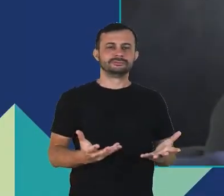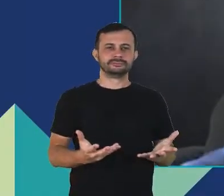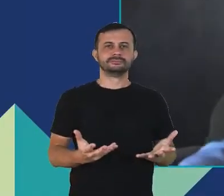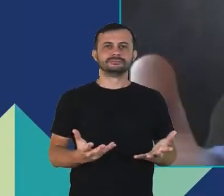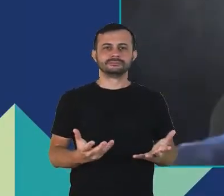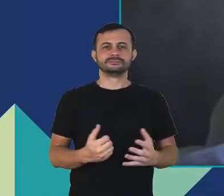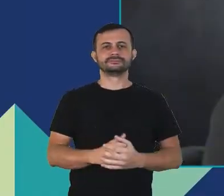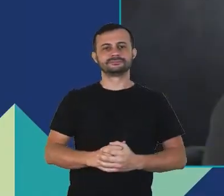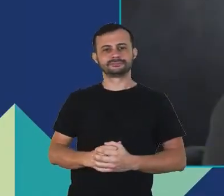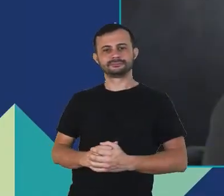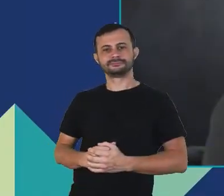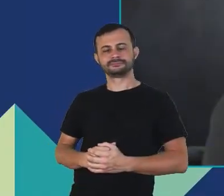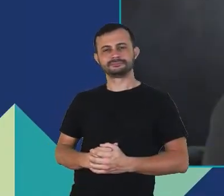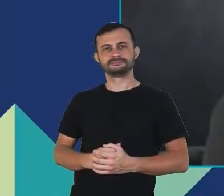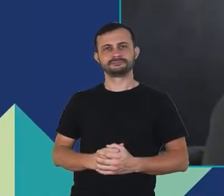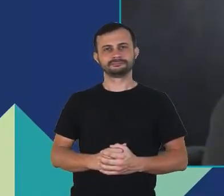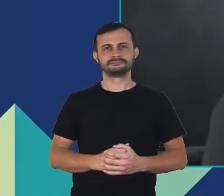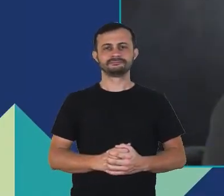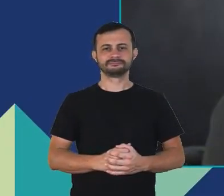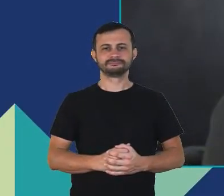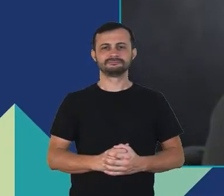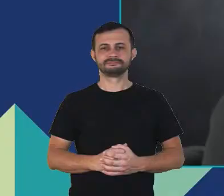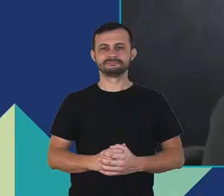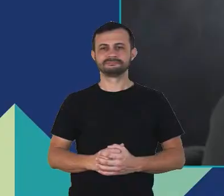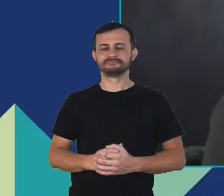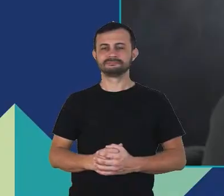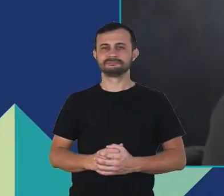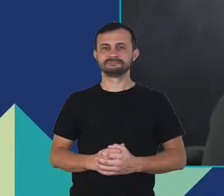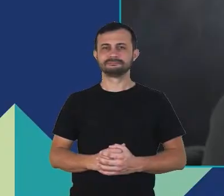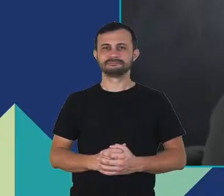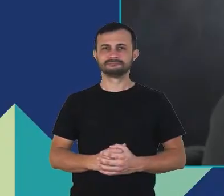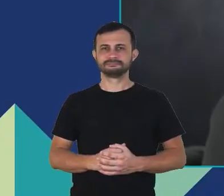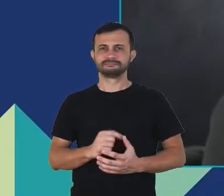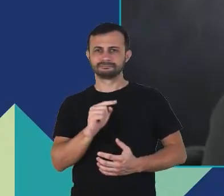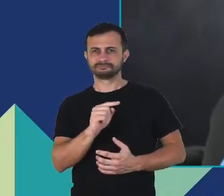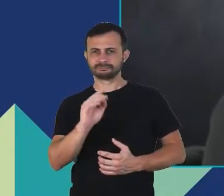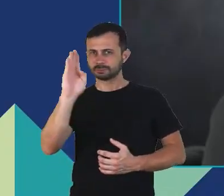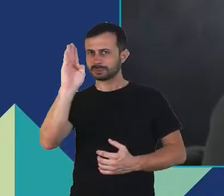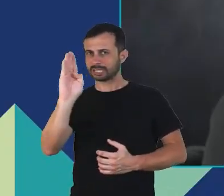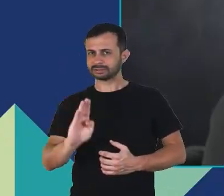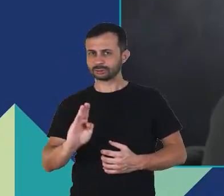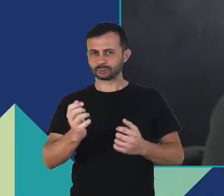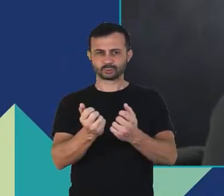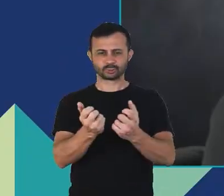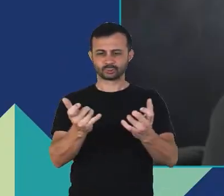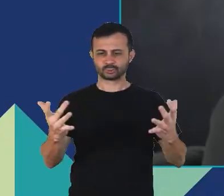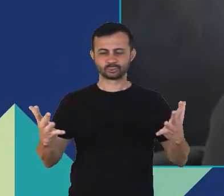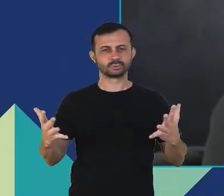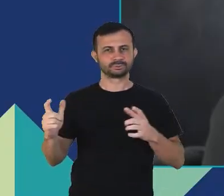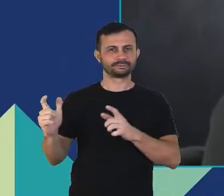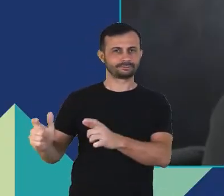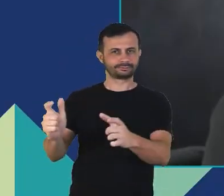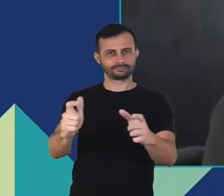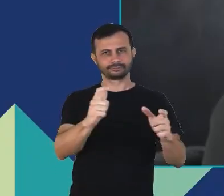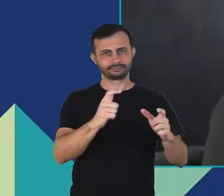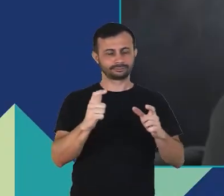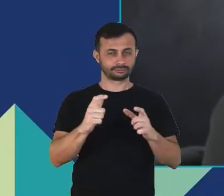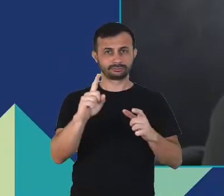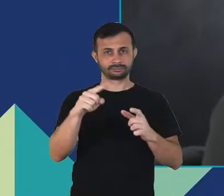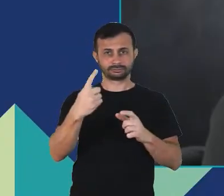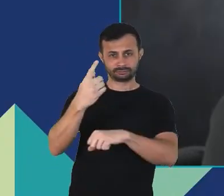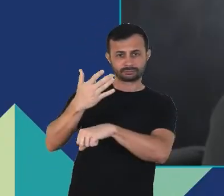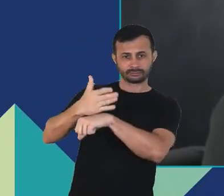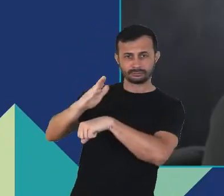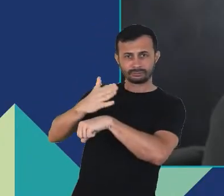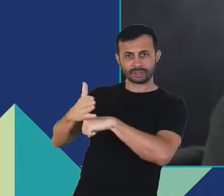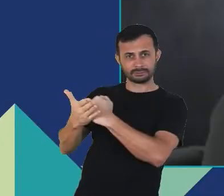I'll be honest, one of the sites in Brazil, and I'm on a review board, and leading practice might be to design contour